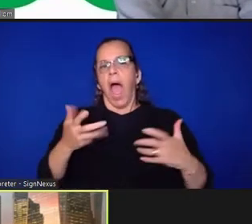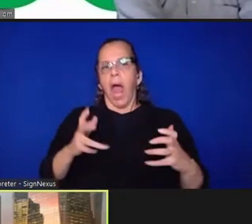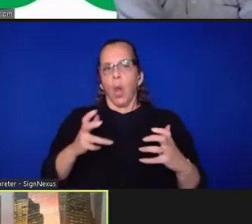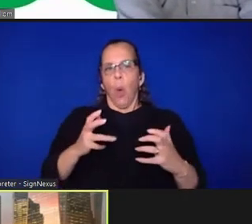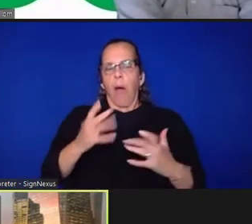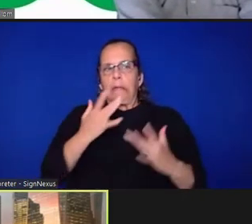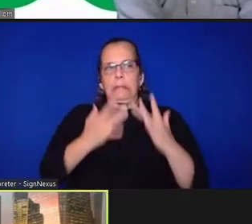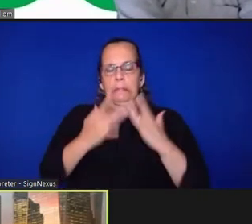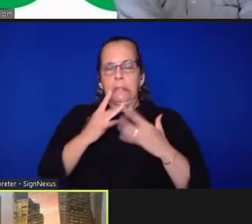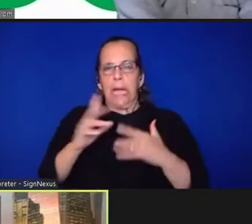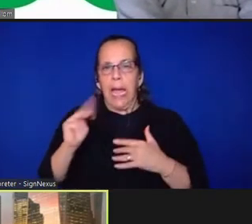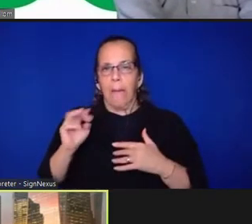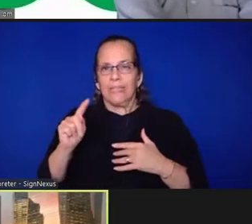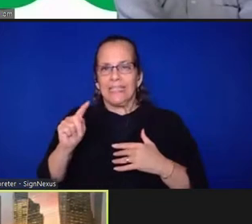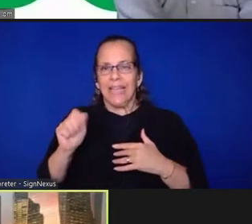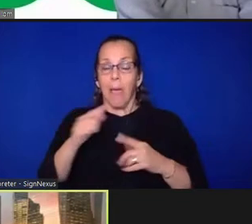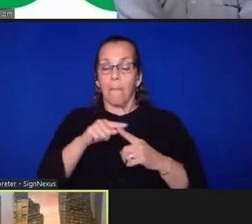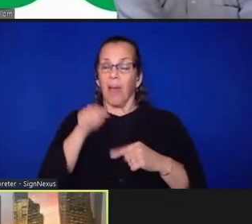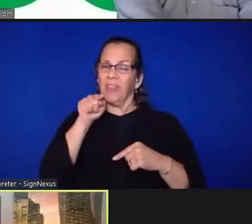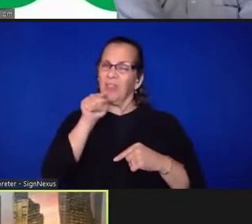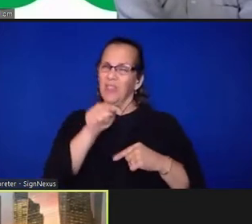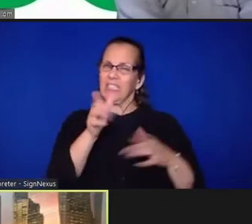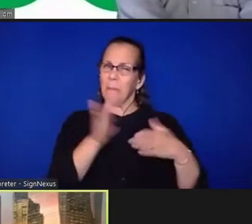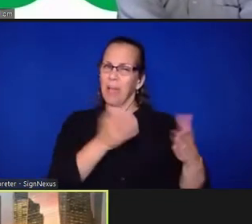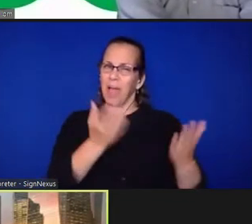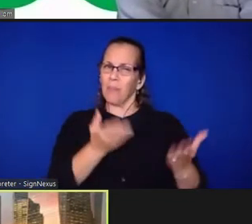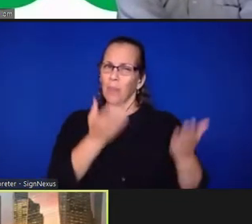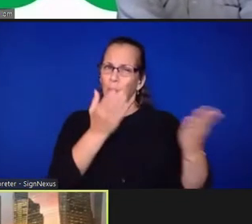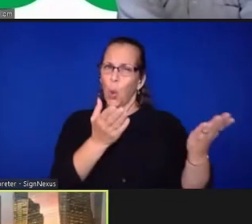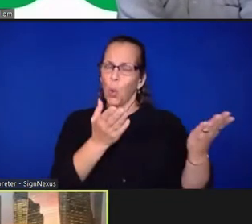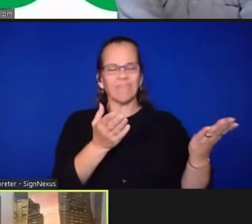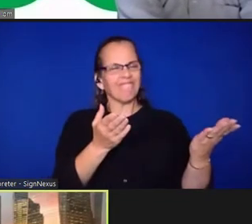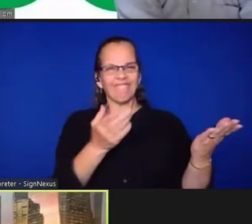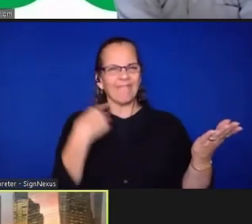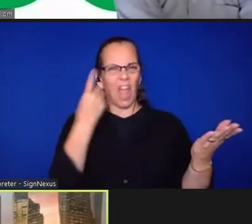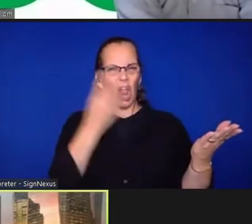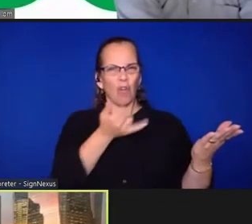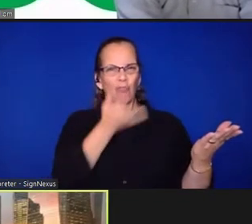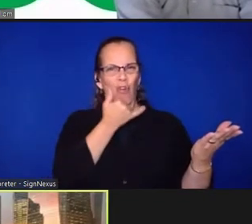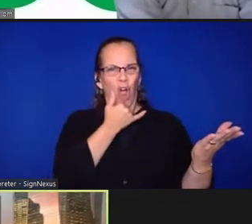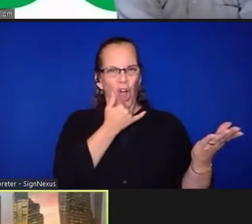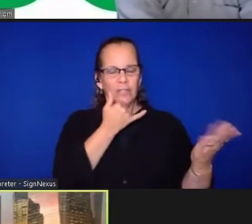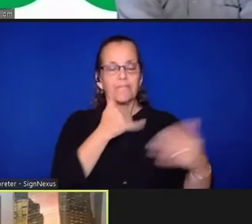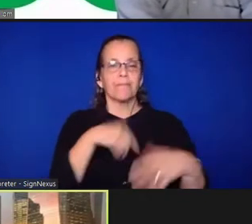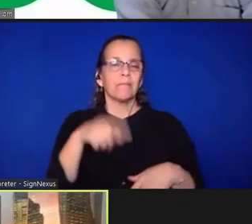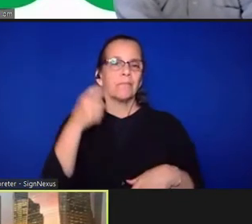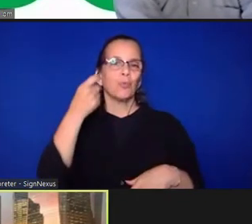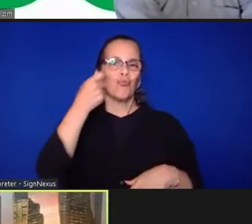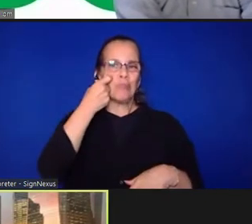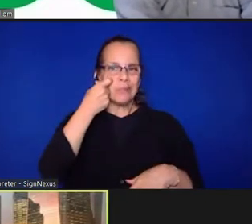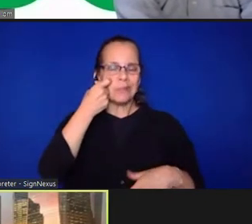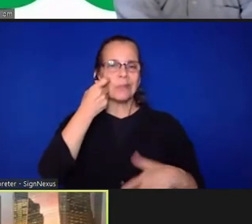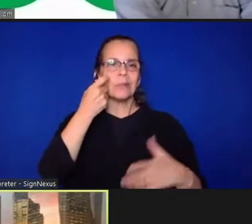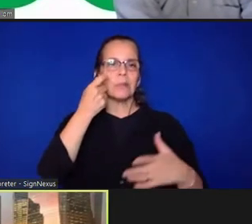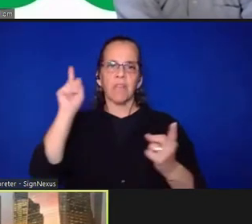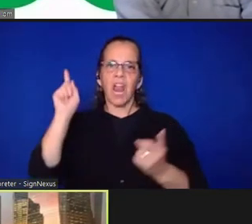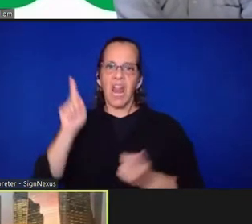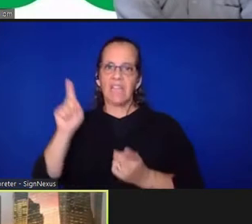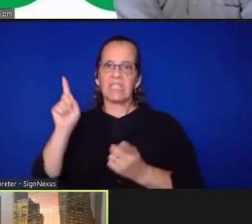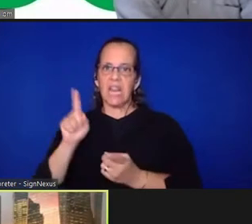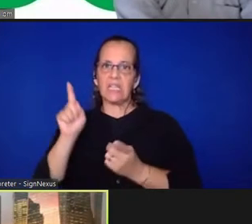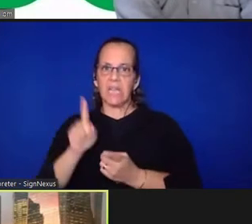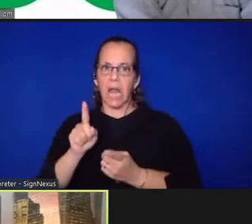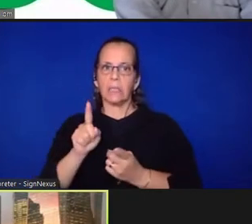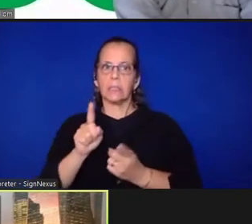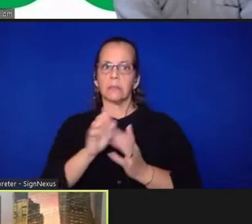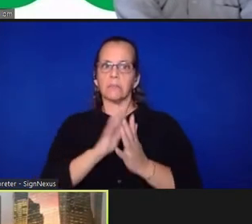them looking in the wrong pockets in recent years there's a massive increase in traffic downtown and the smallest streets